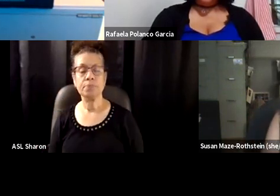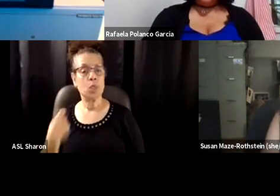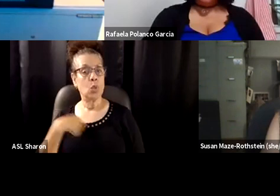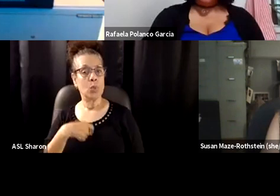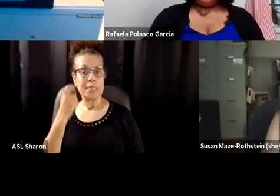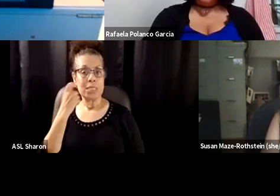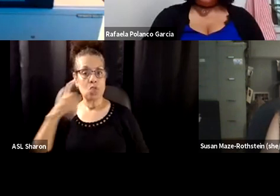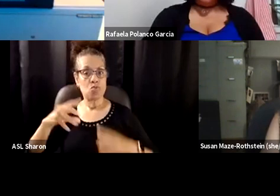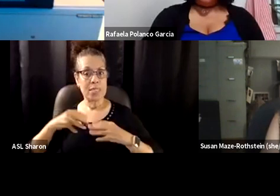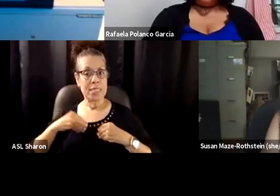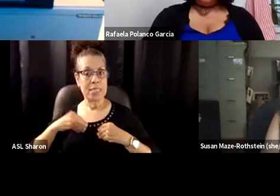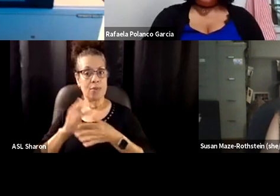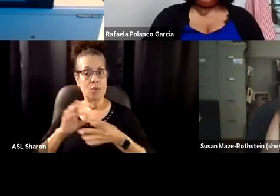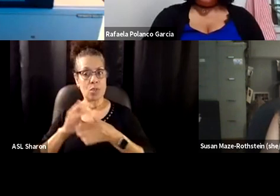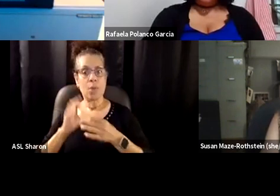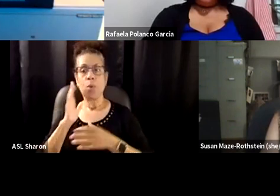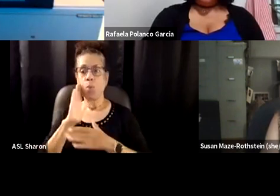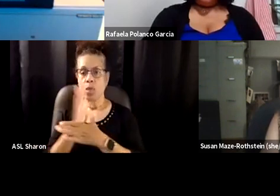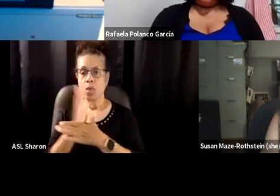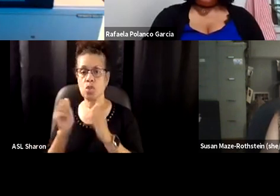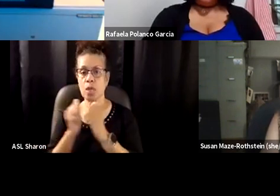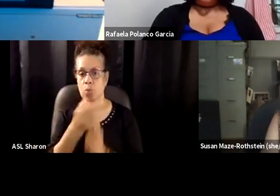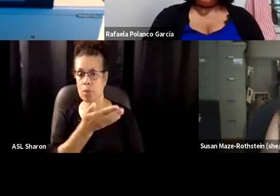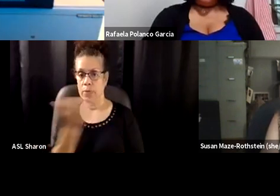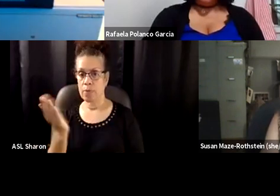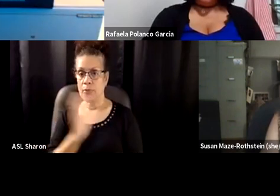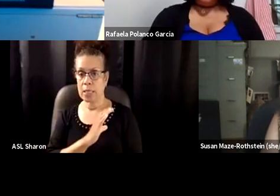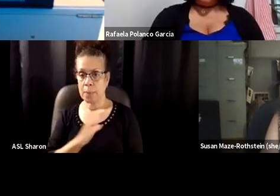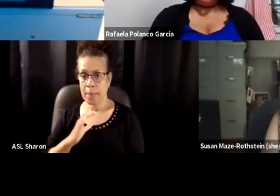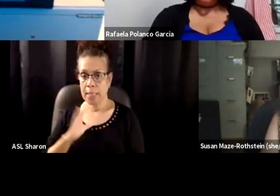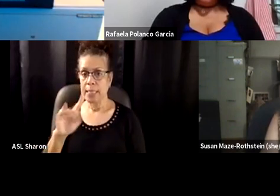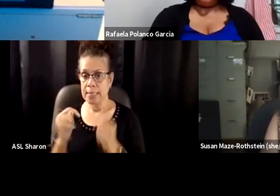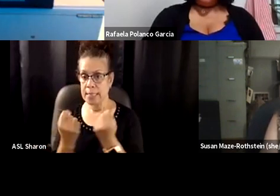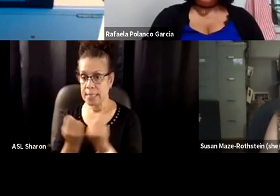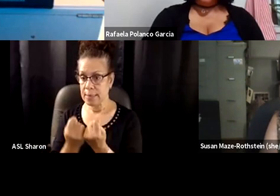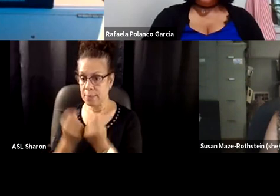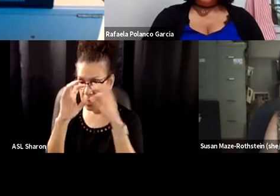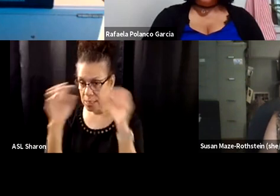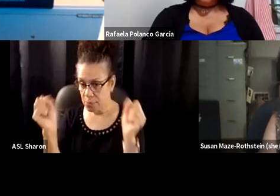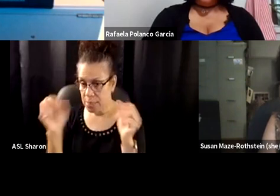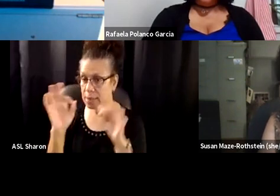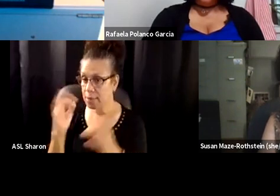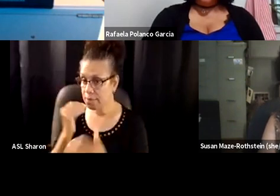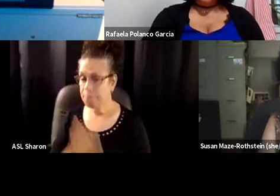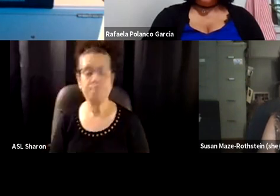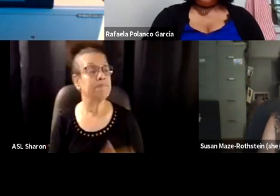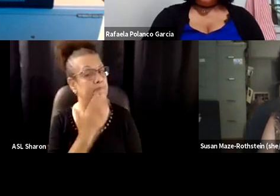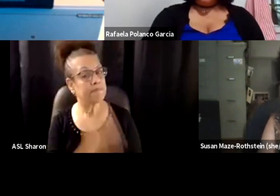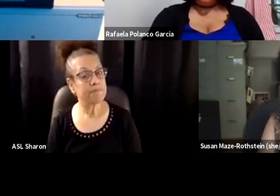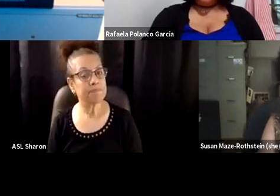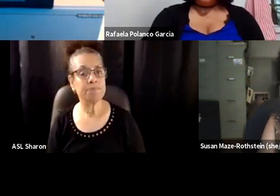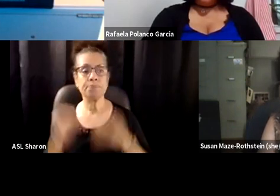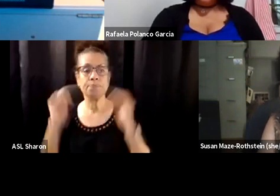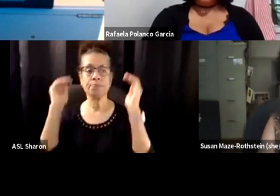testimony and i'll be sure to share that with the committee and the superintendent and her team so thank you thank you very much our next